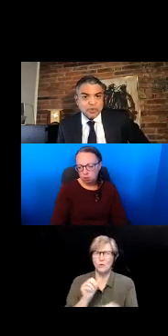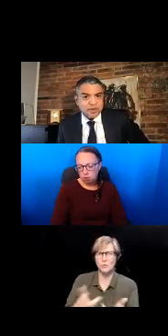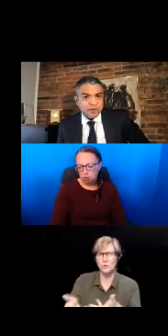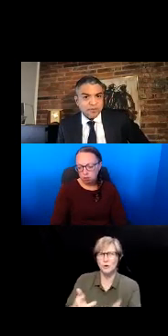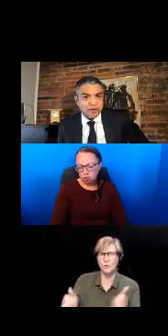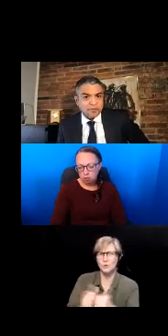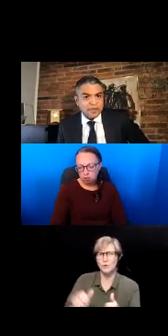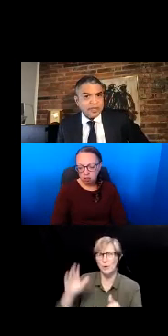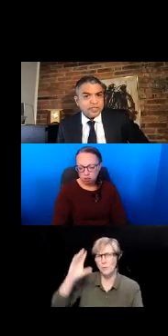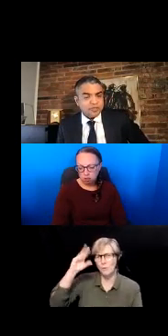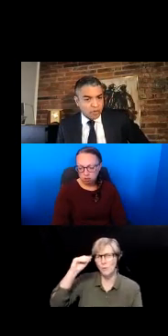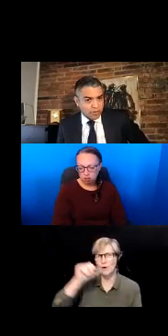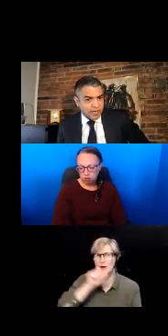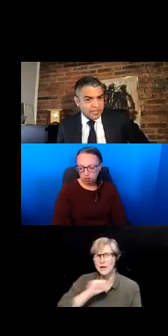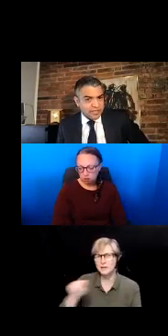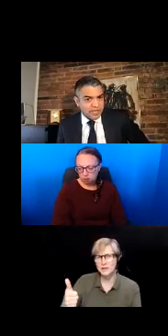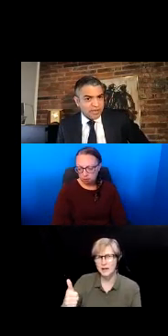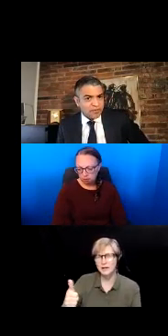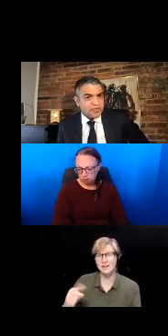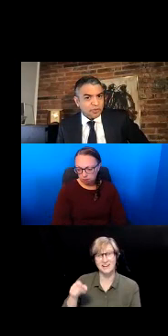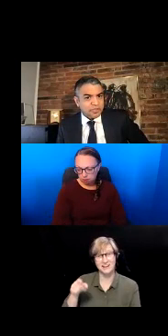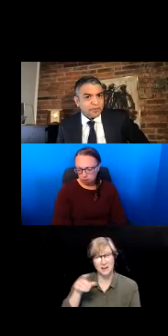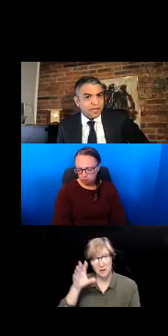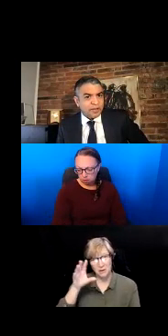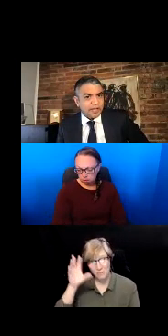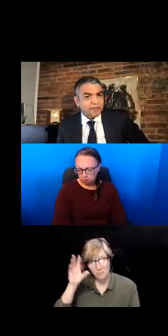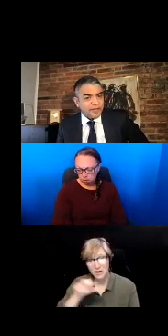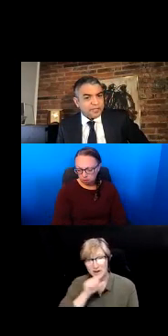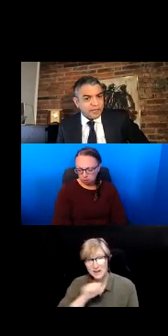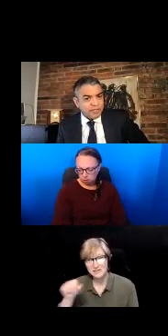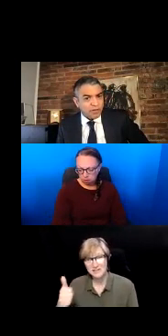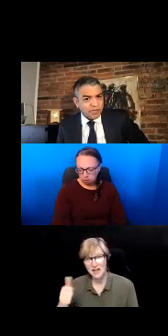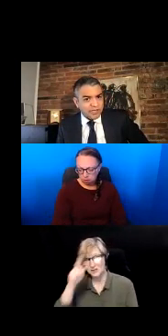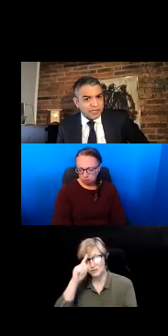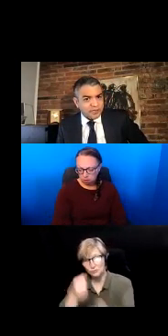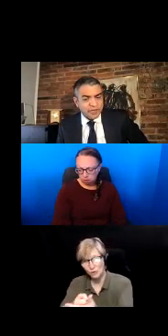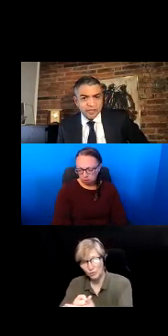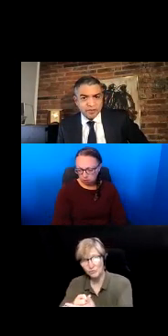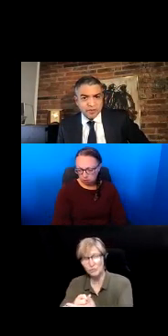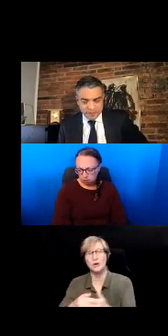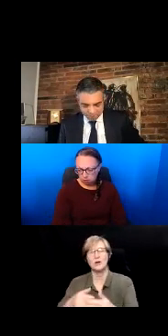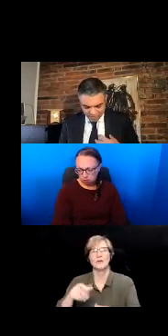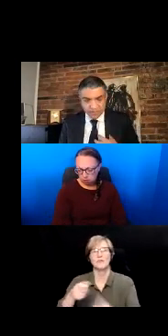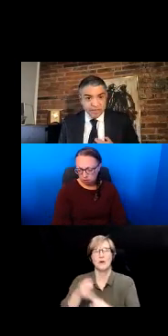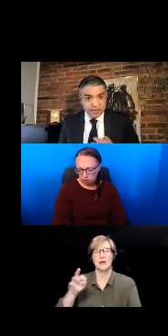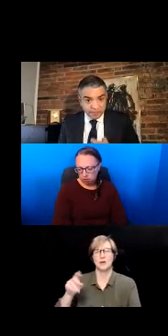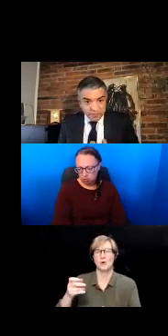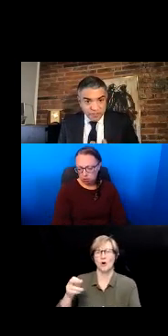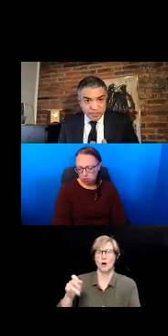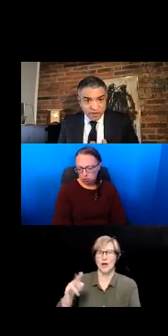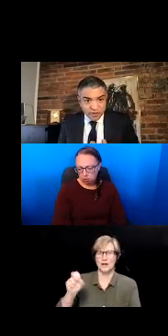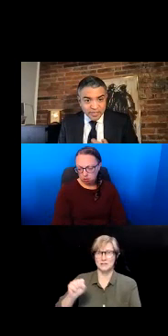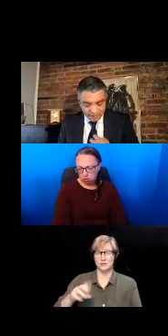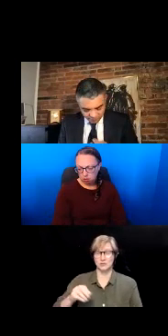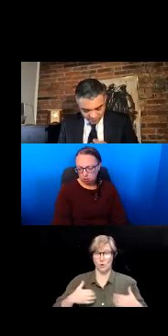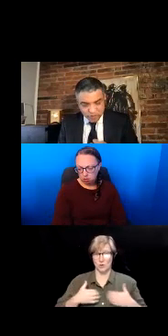who suffered from stroke as a result of infective endocarditis. In other words, he had infection in